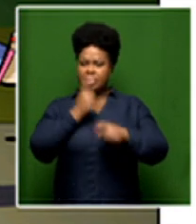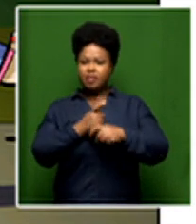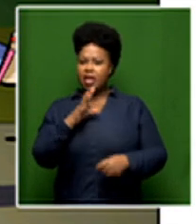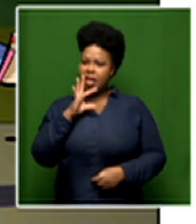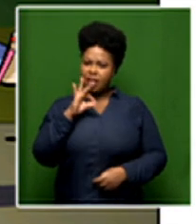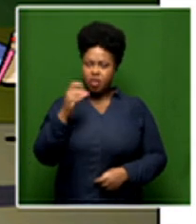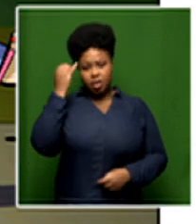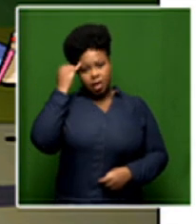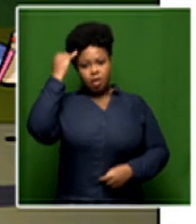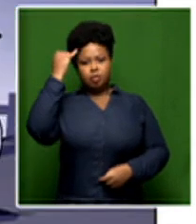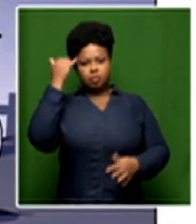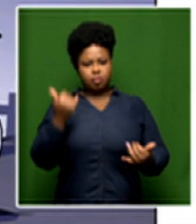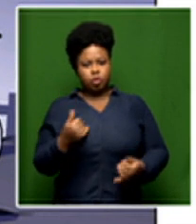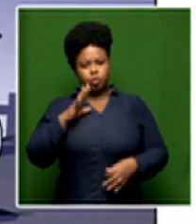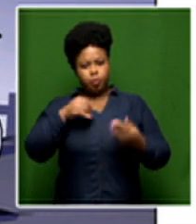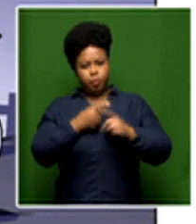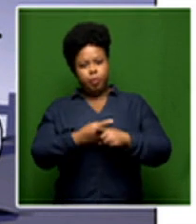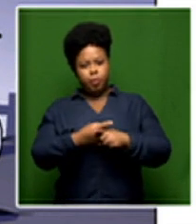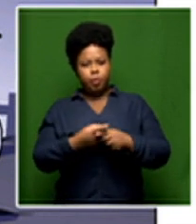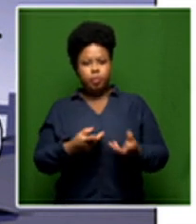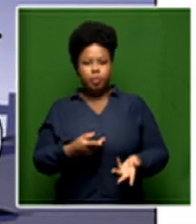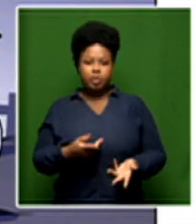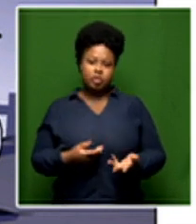a daily basis that speak to the